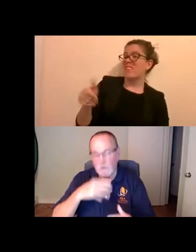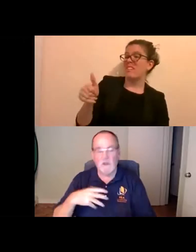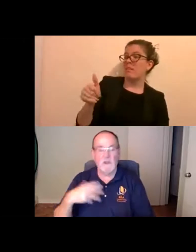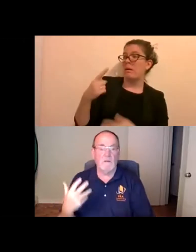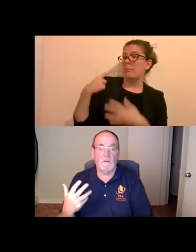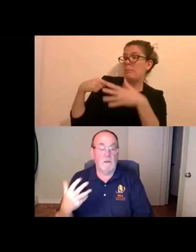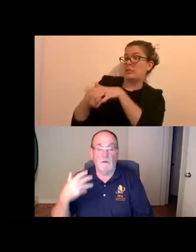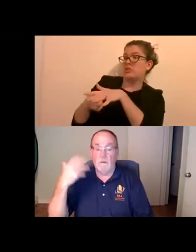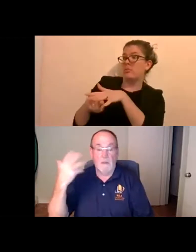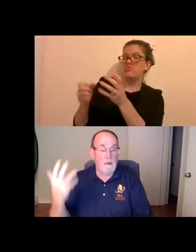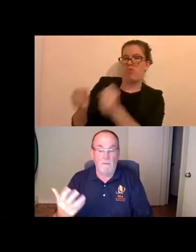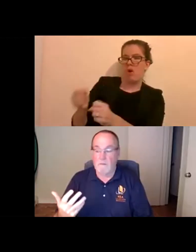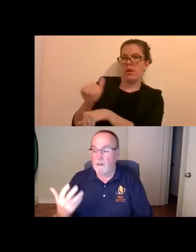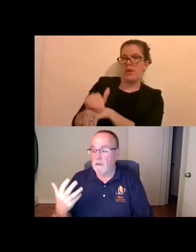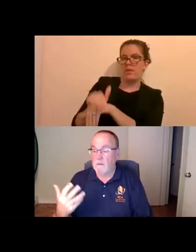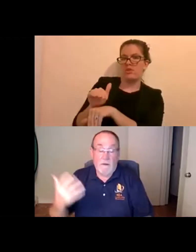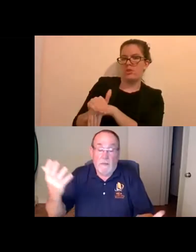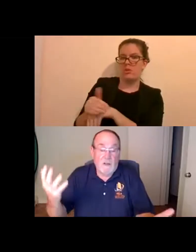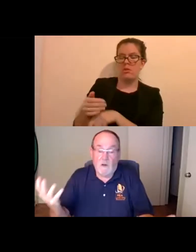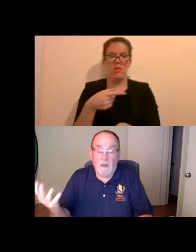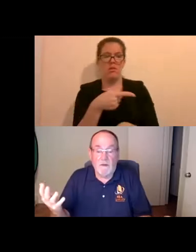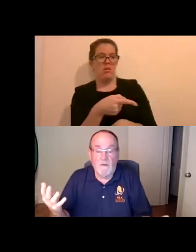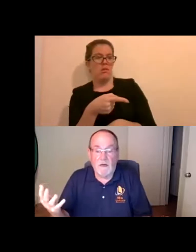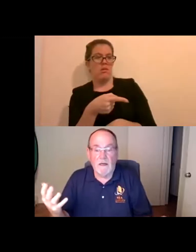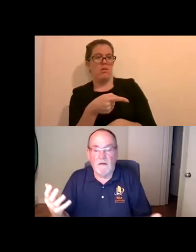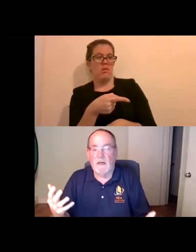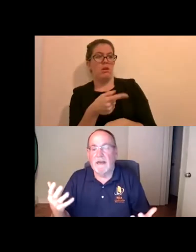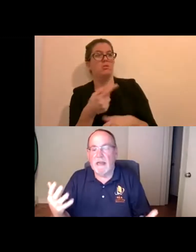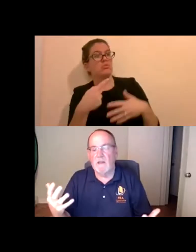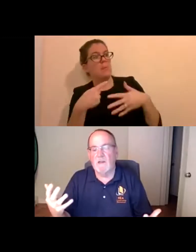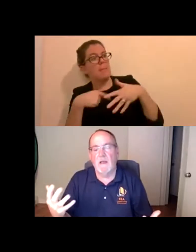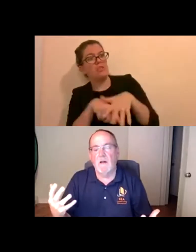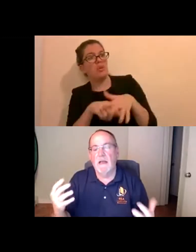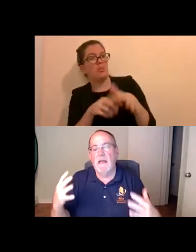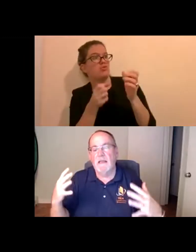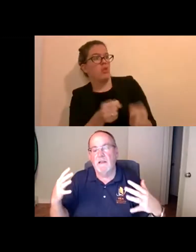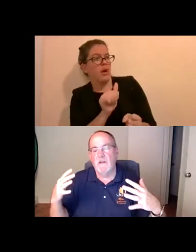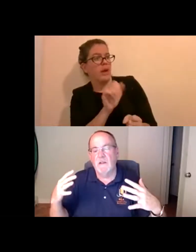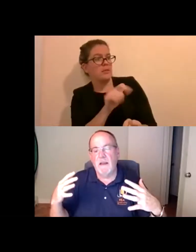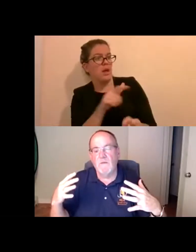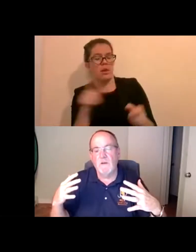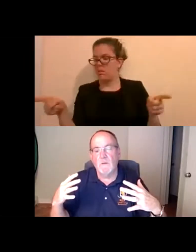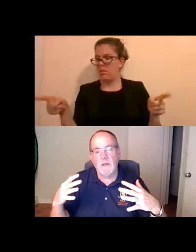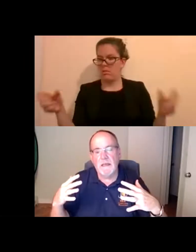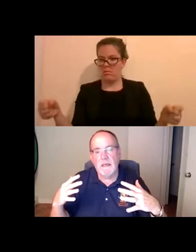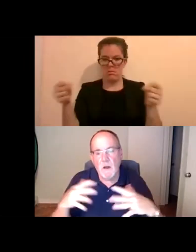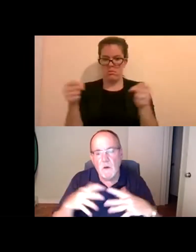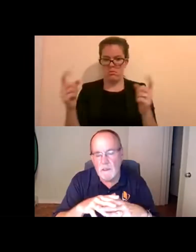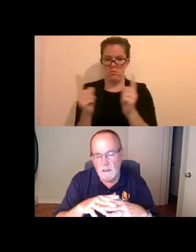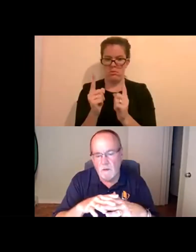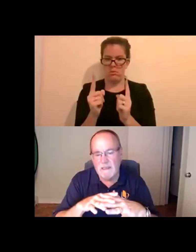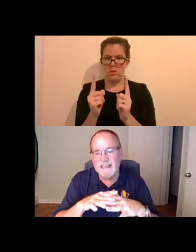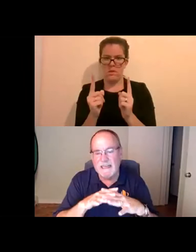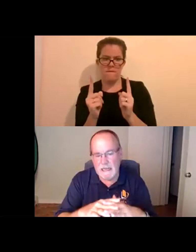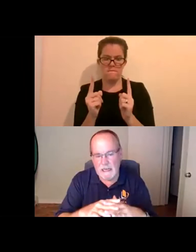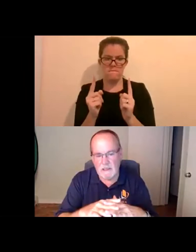the other person's, maybe mainstreamed and very, very ASL, that there's this effort to really know and be